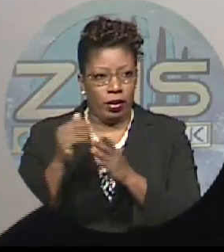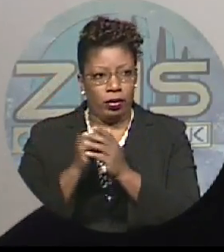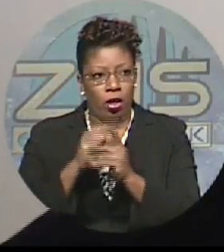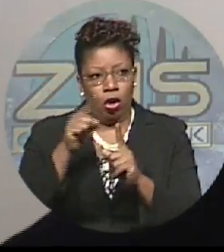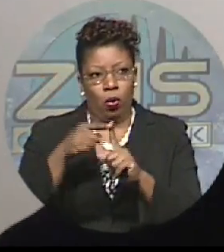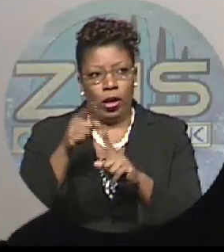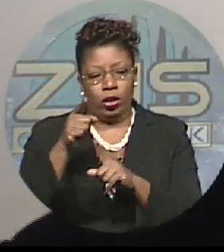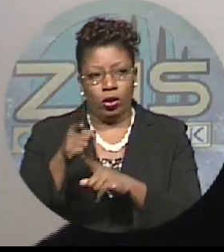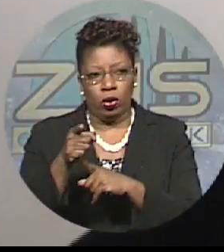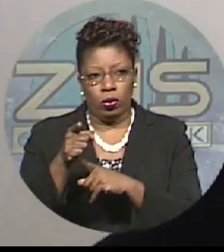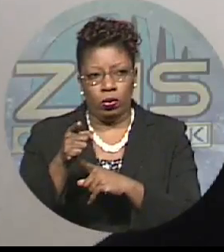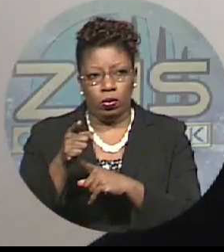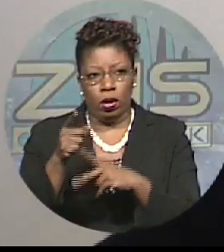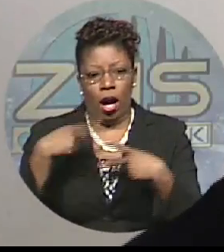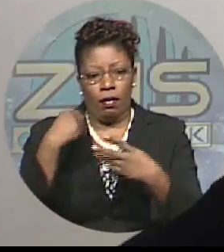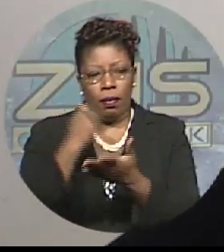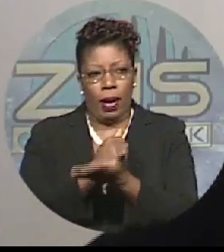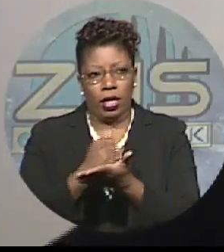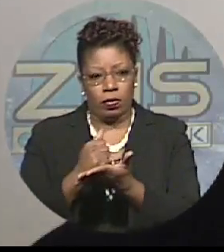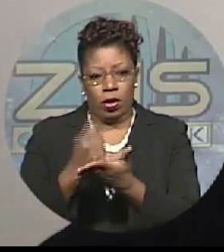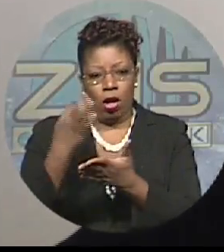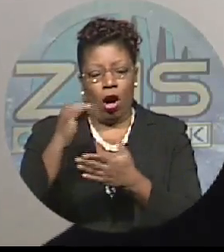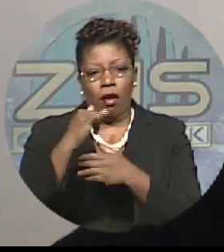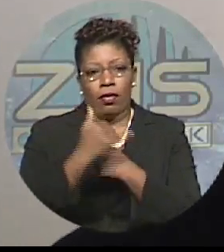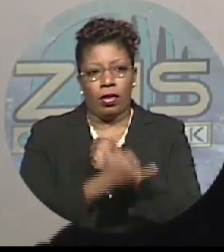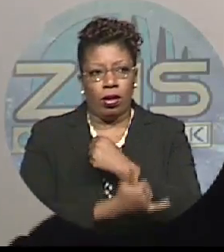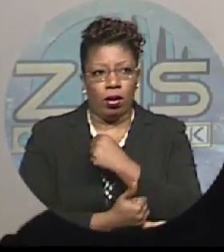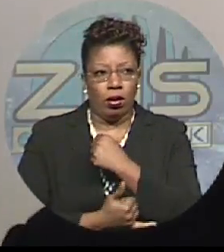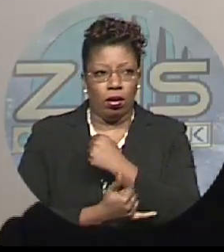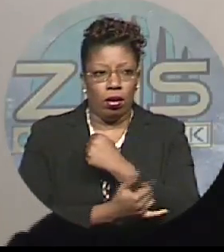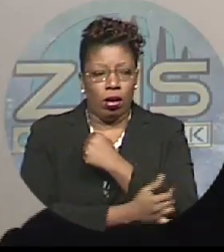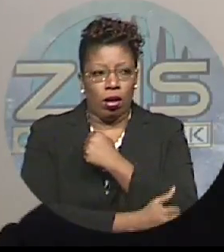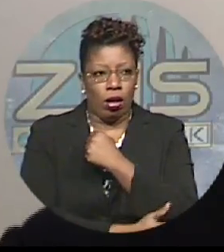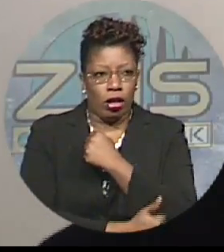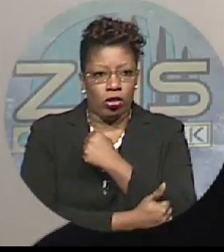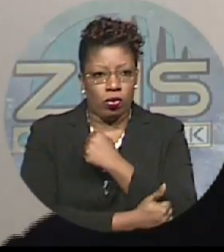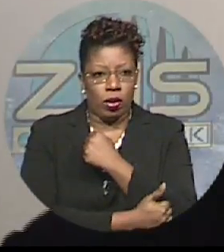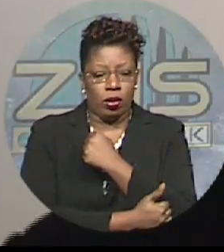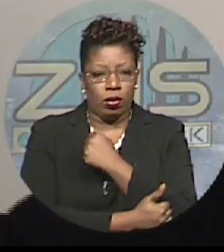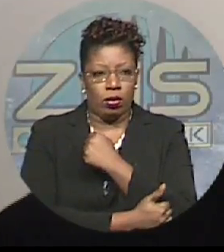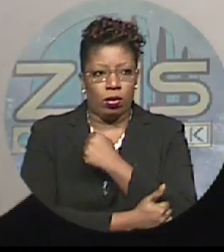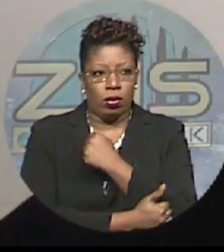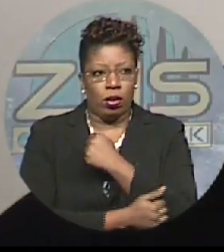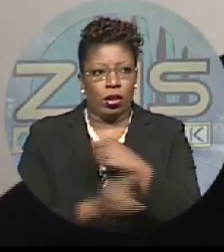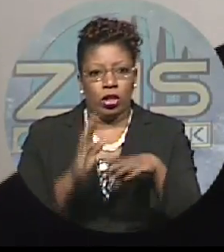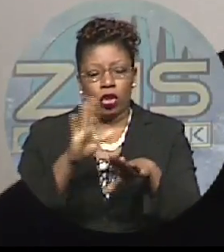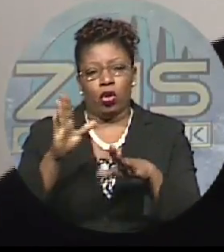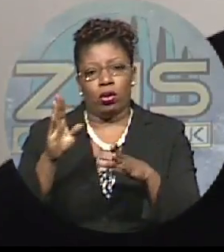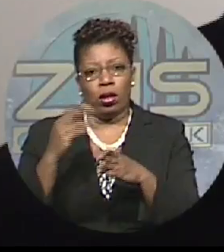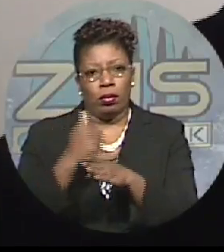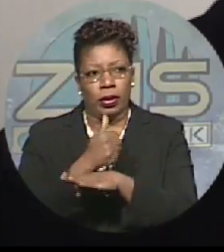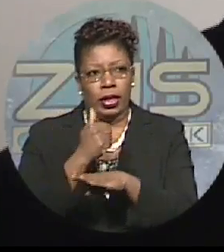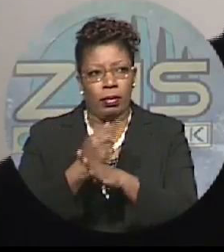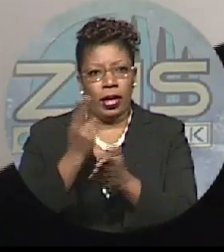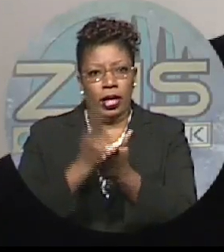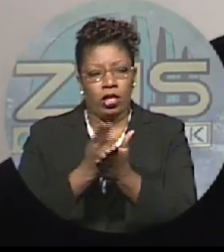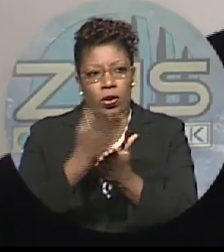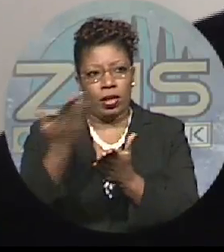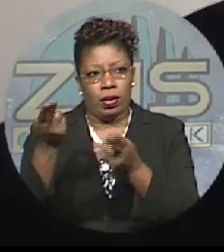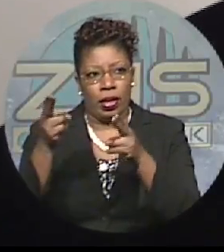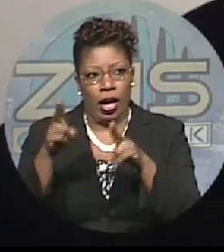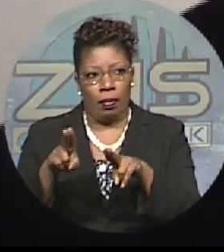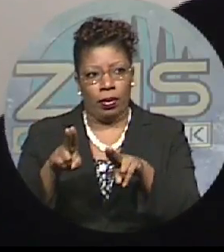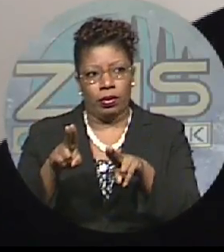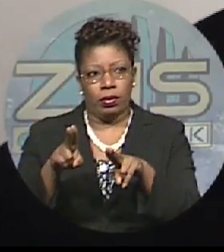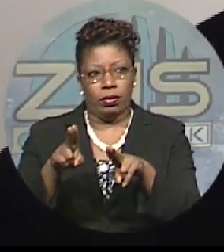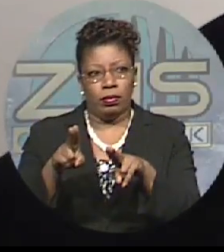When you have the passport of this country, you have nothing to do with Haiti, so don't come and blame Haitian when things happen